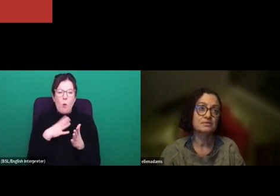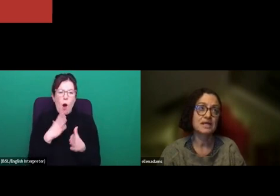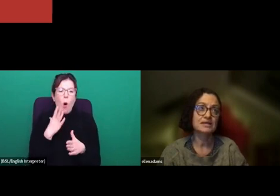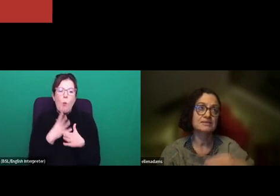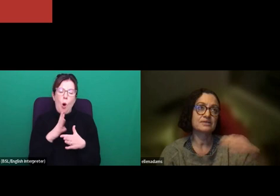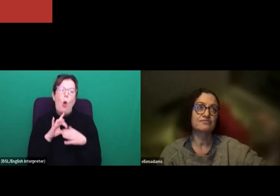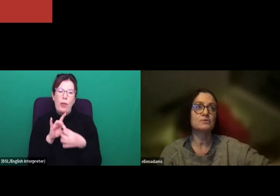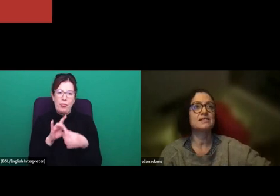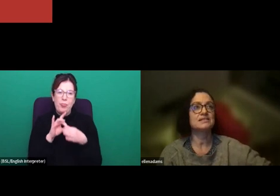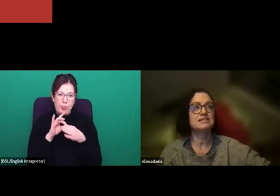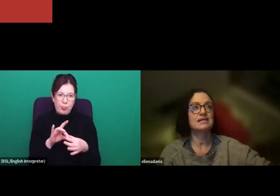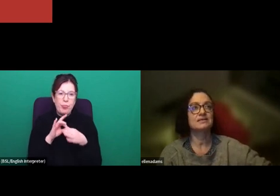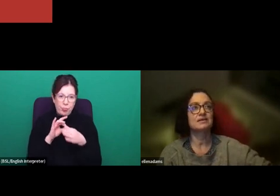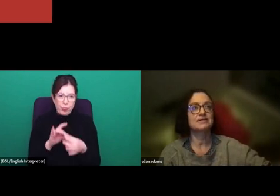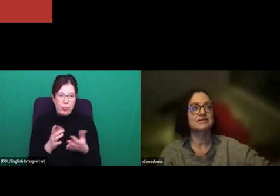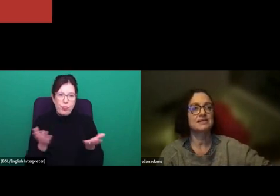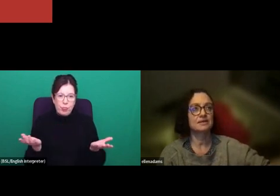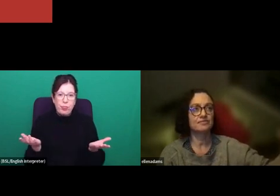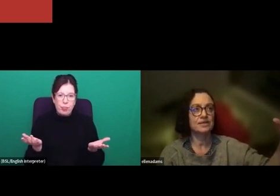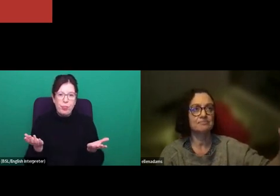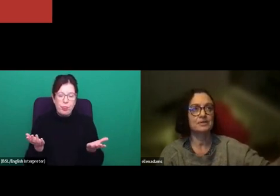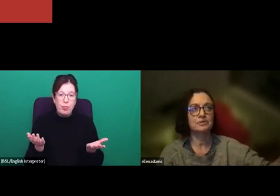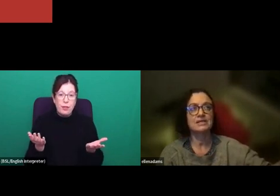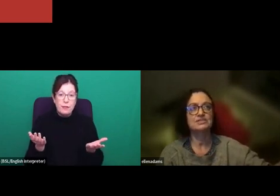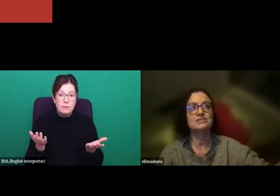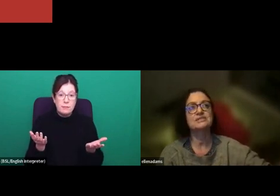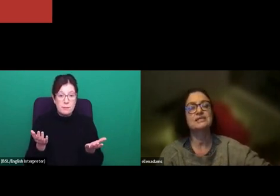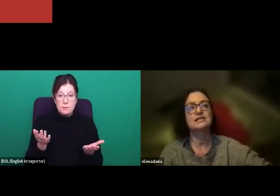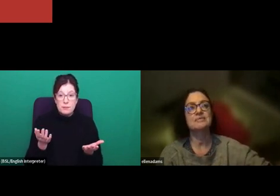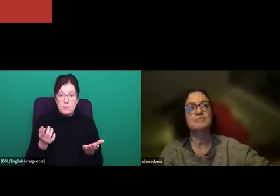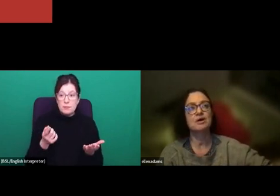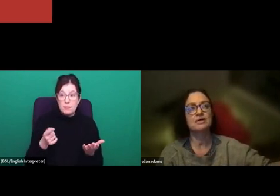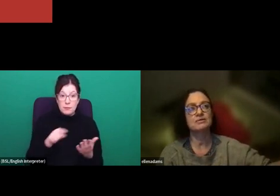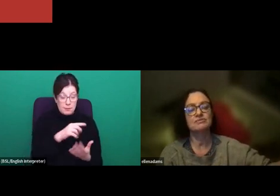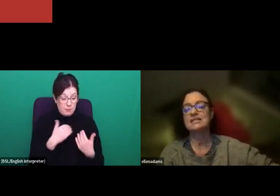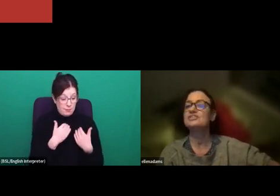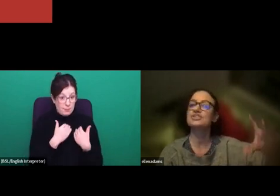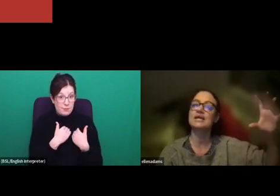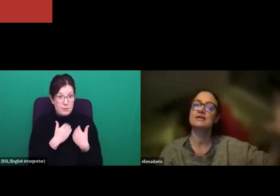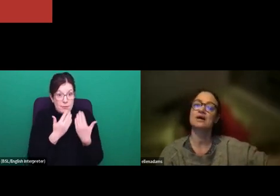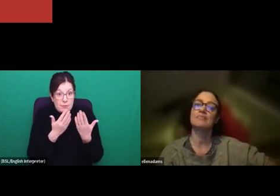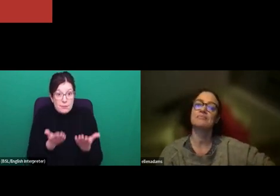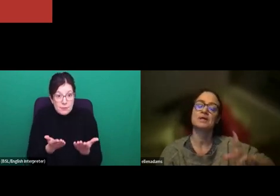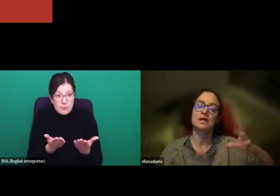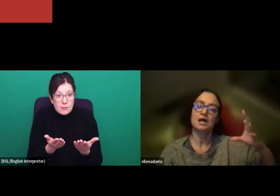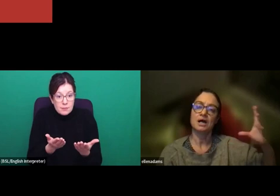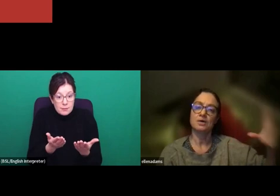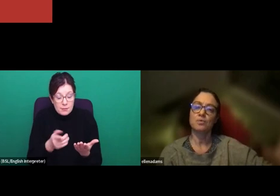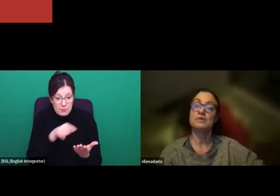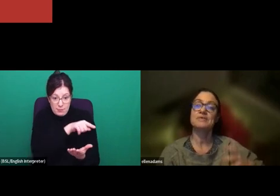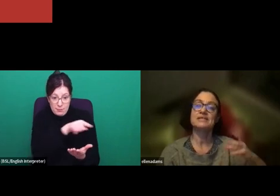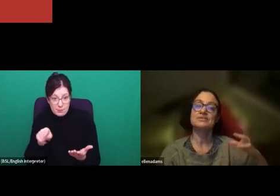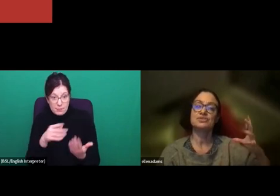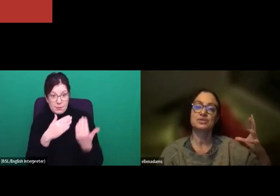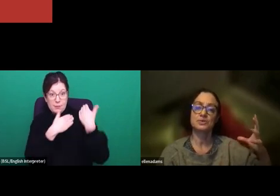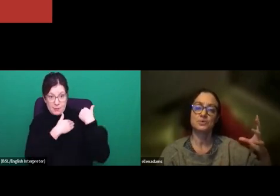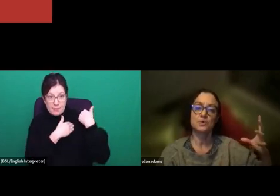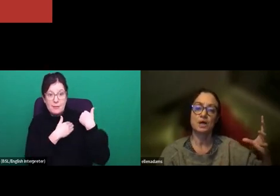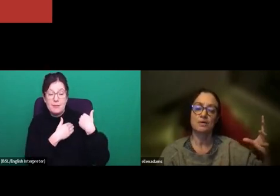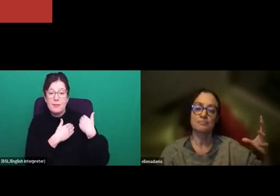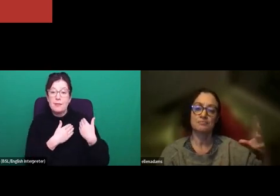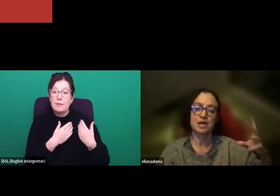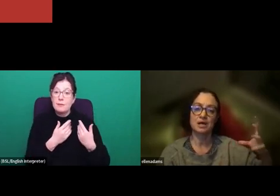know, taking to the full extent the idea that if you give people agency, it might really shake up what it means